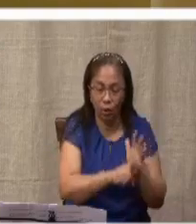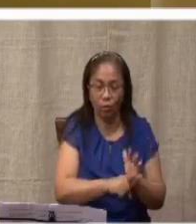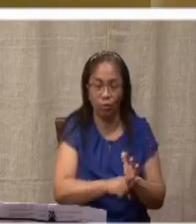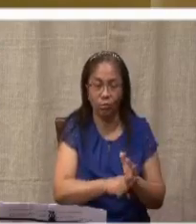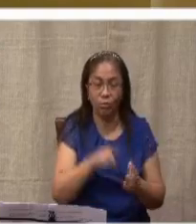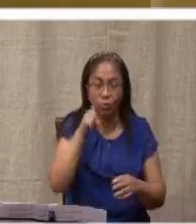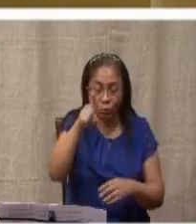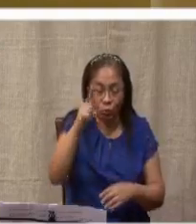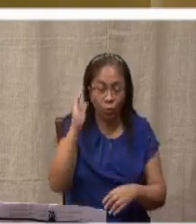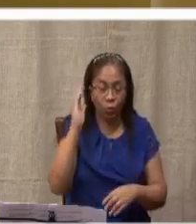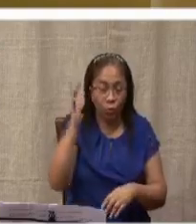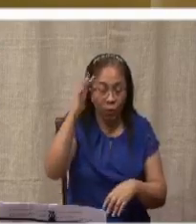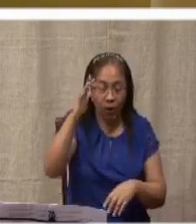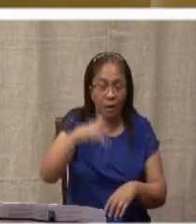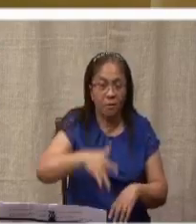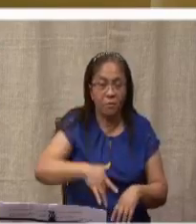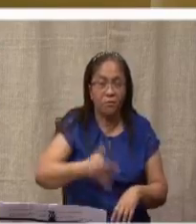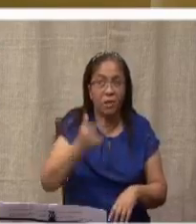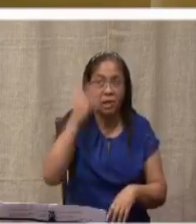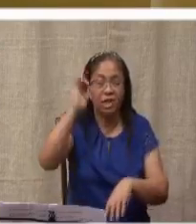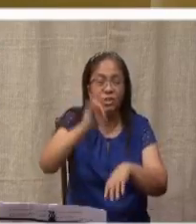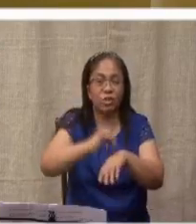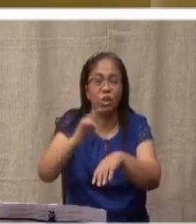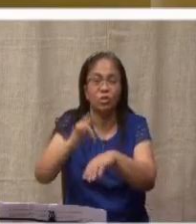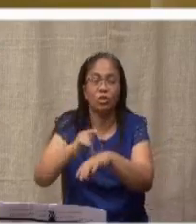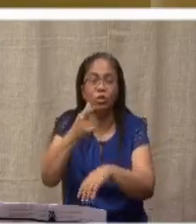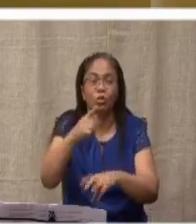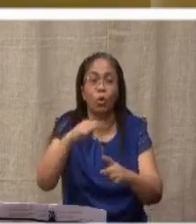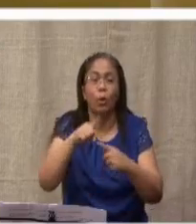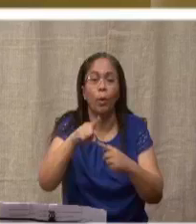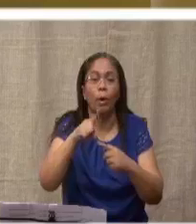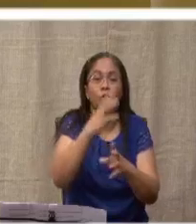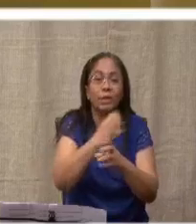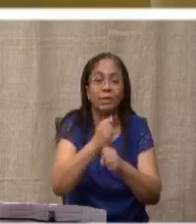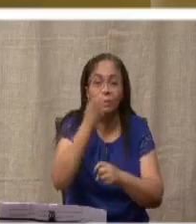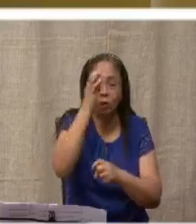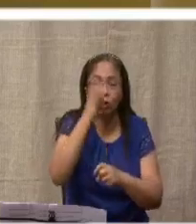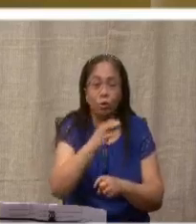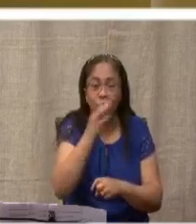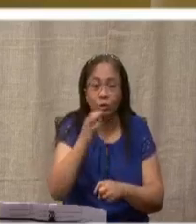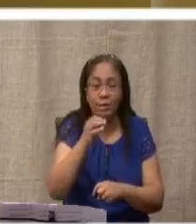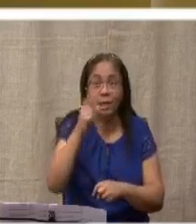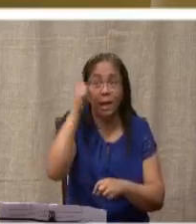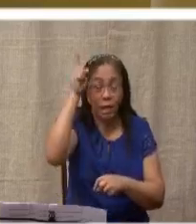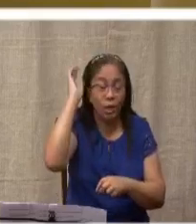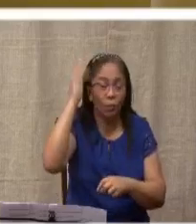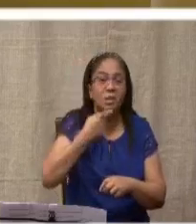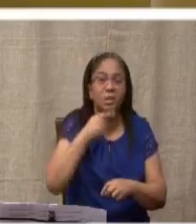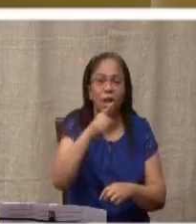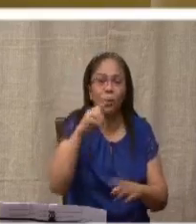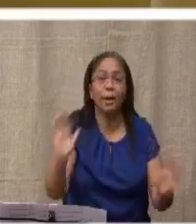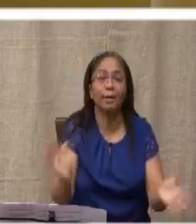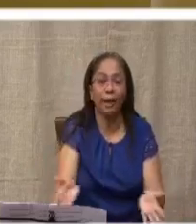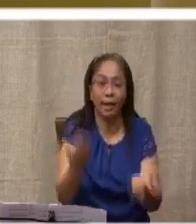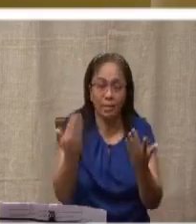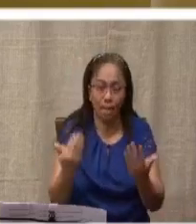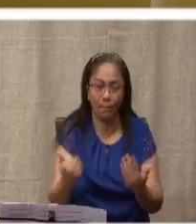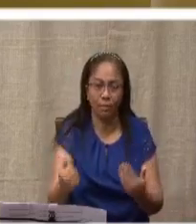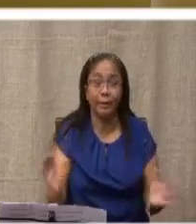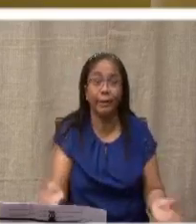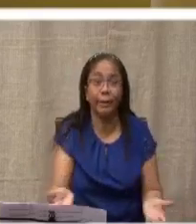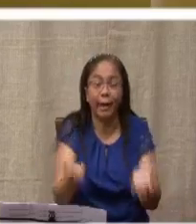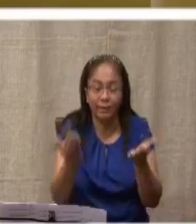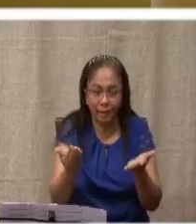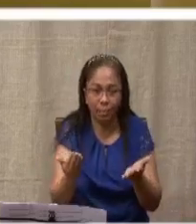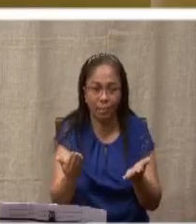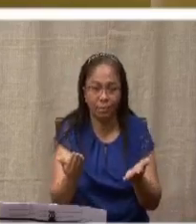encountered by him when you receive the eucharist today he will say to you get up get